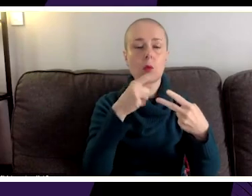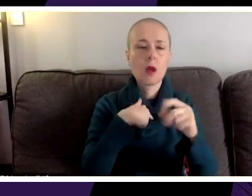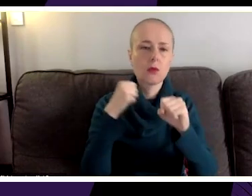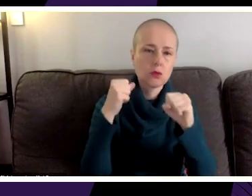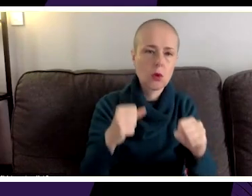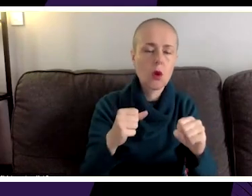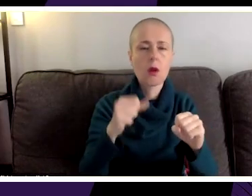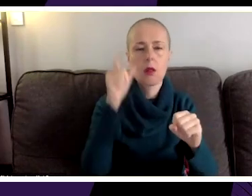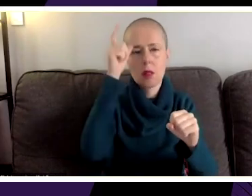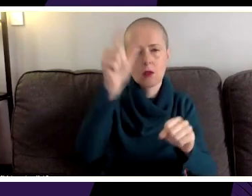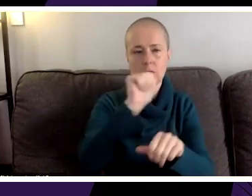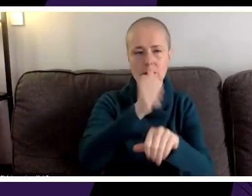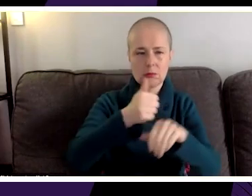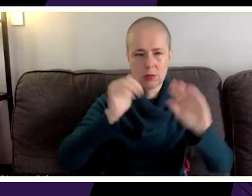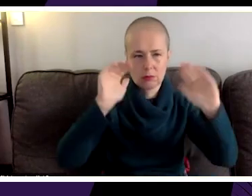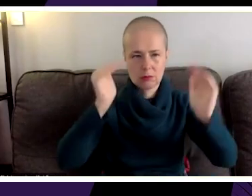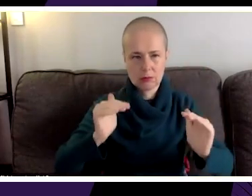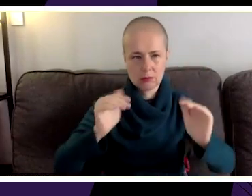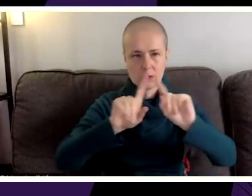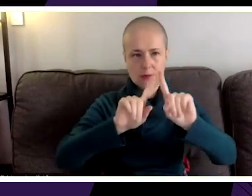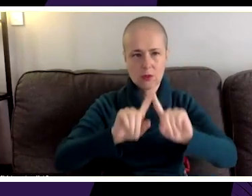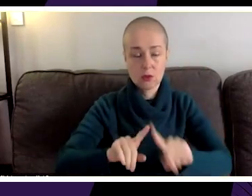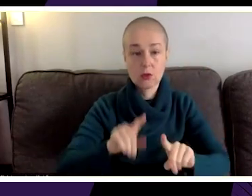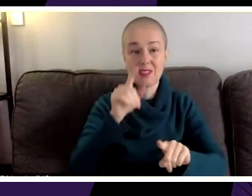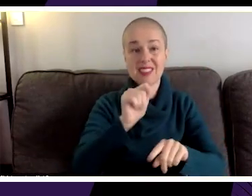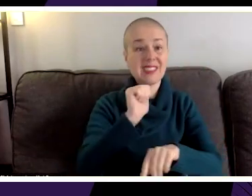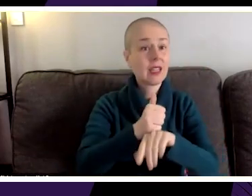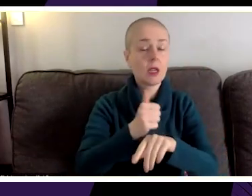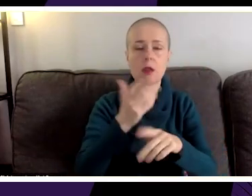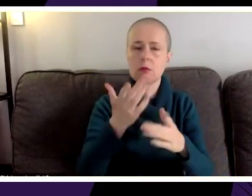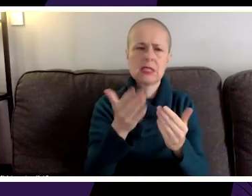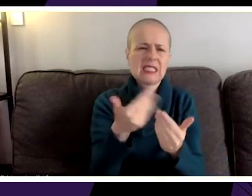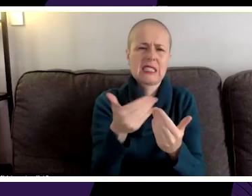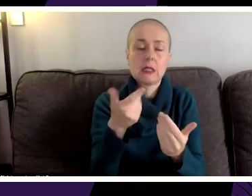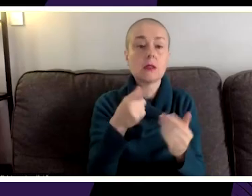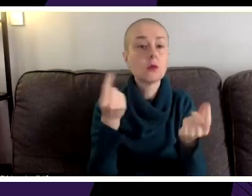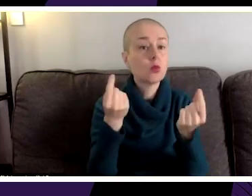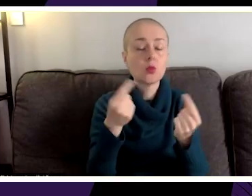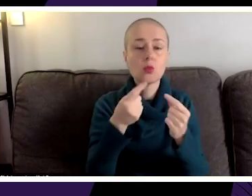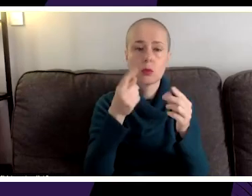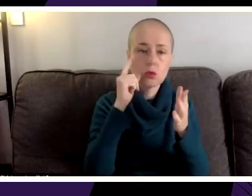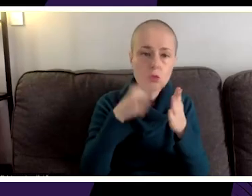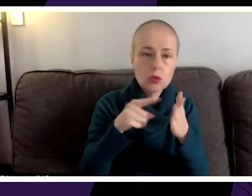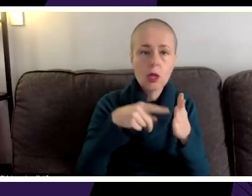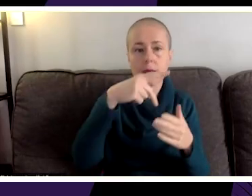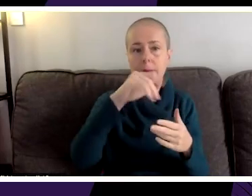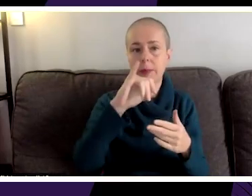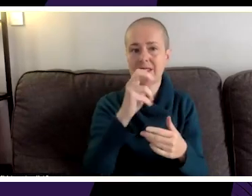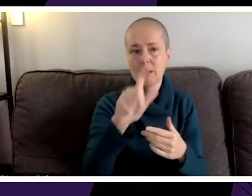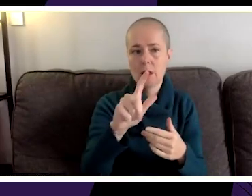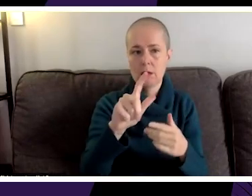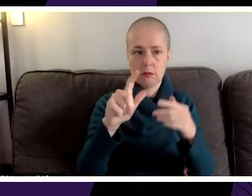logic. Raw pixel match comparison is very easy. Just check if every pixel is same as the another